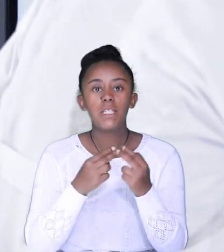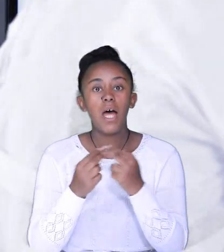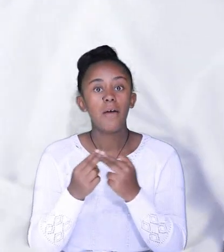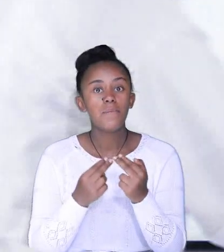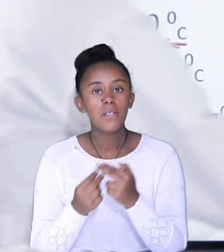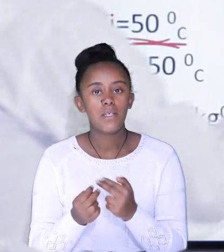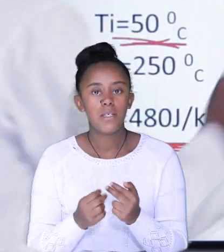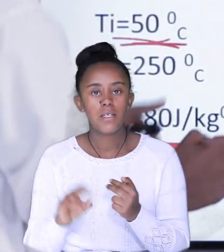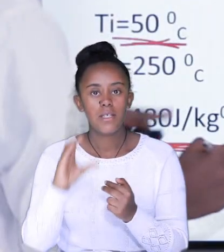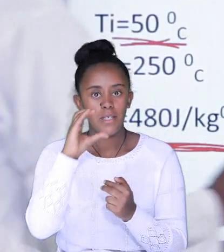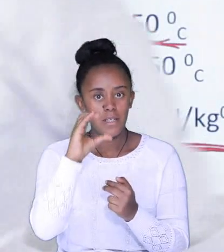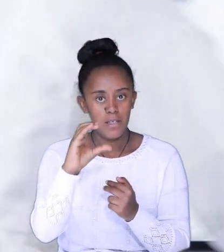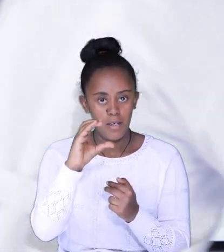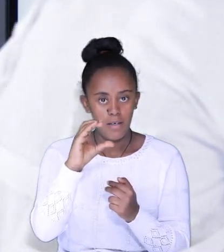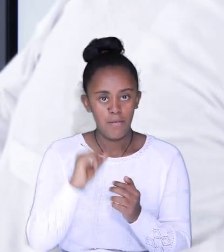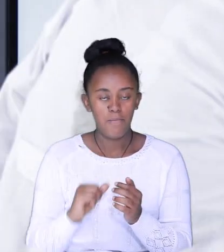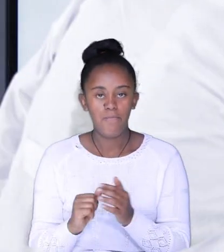times C